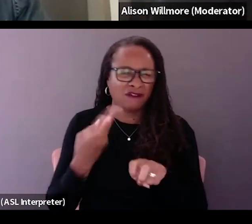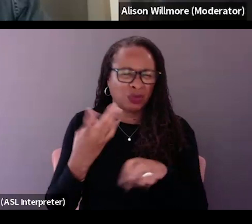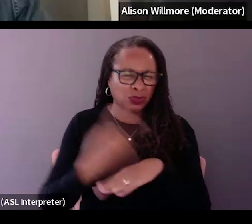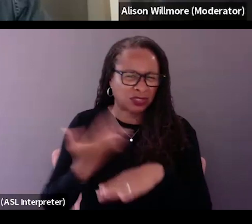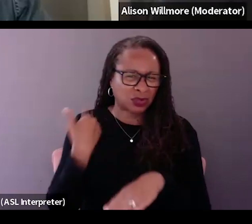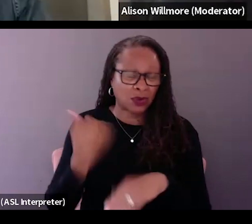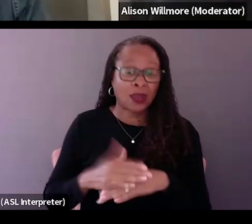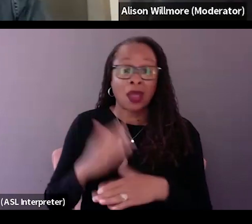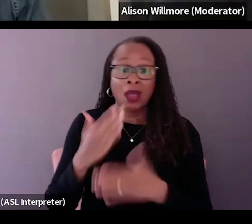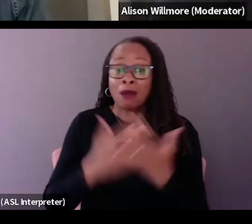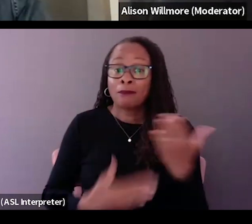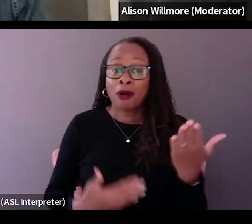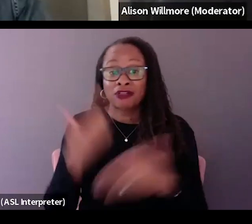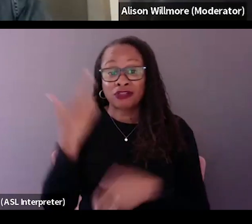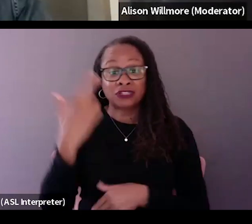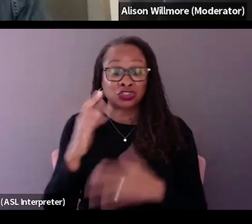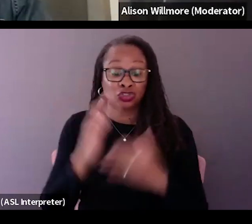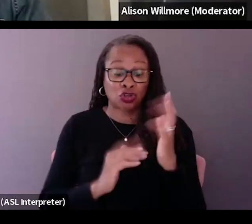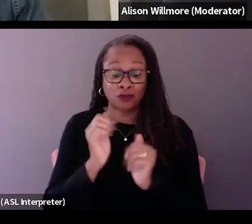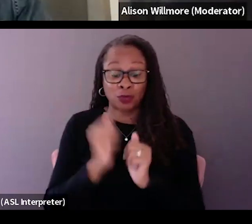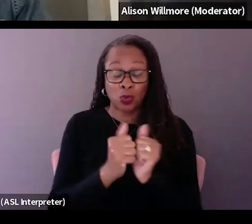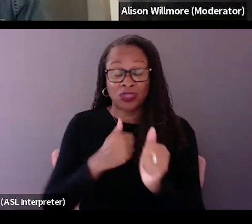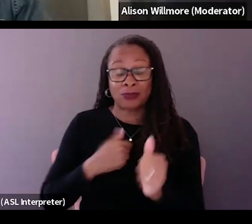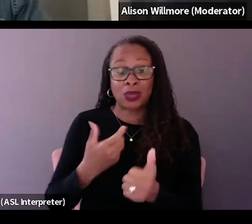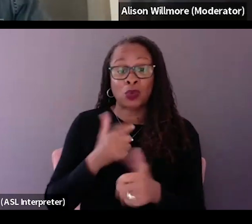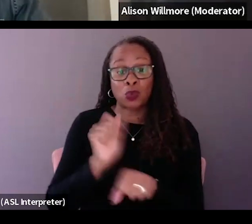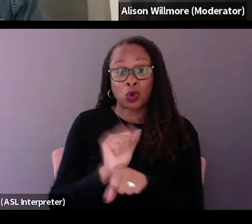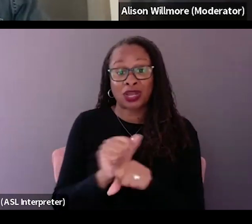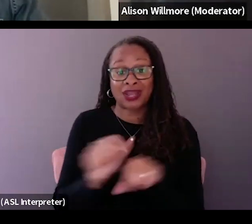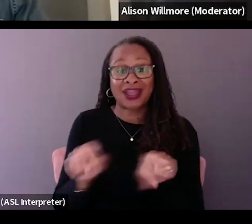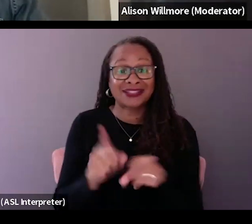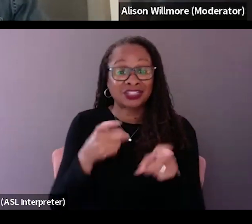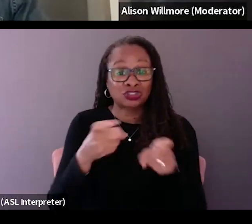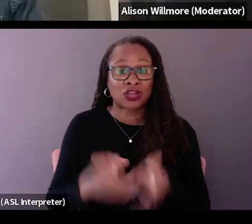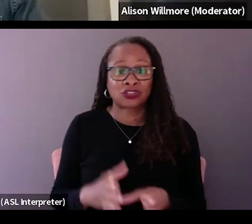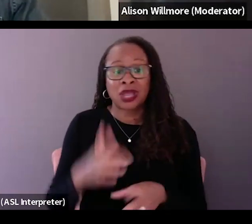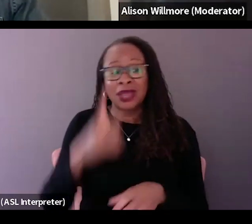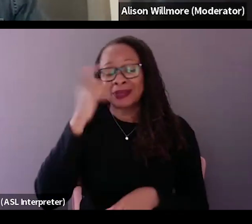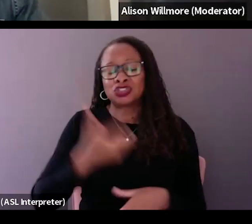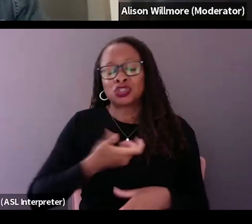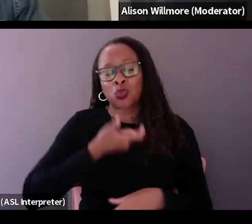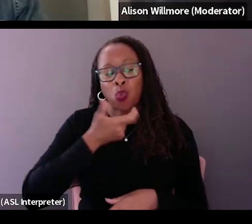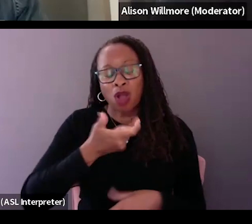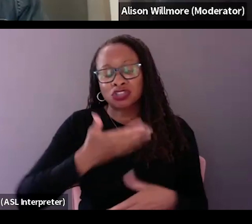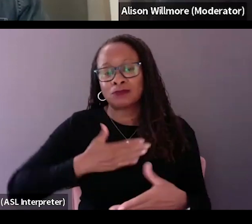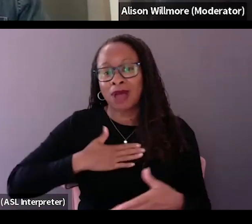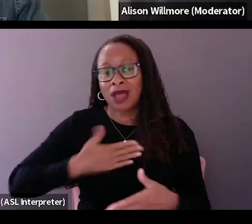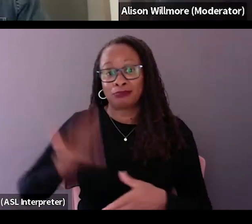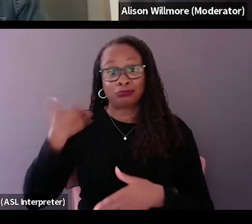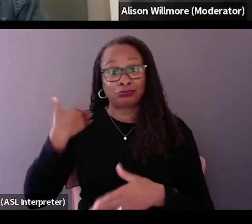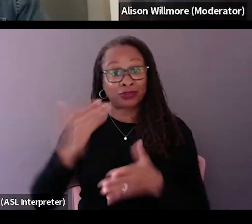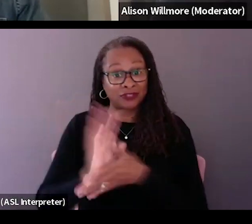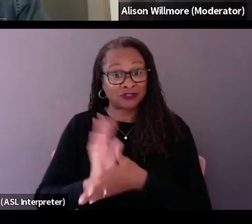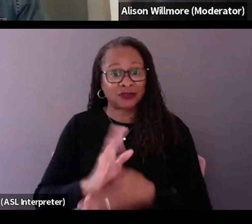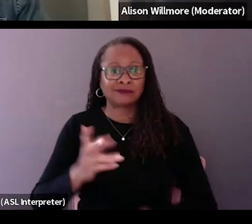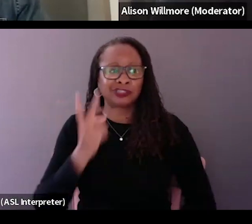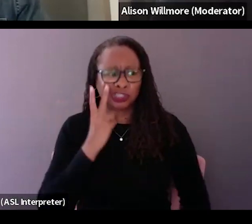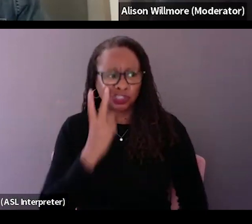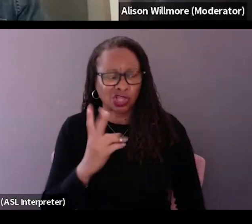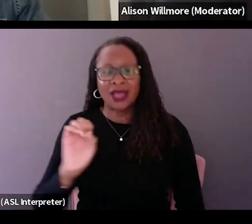watched my previous films and felt like sexual trauma had been treated with sensitivity.